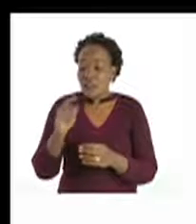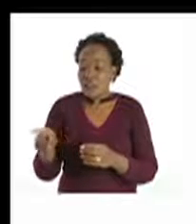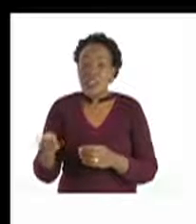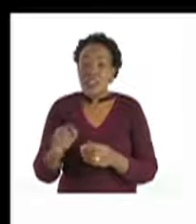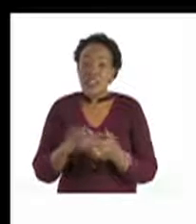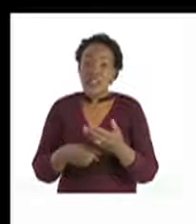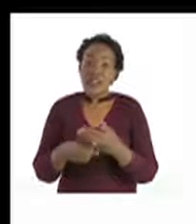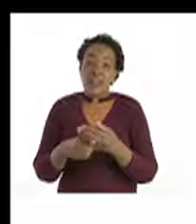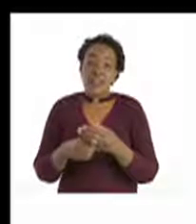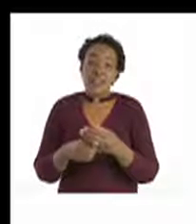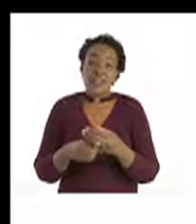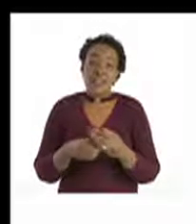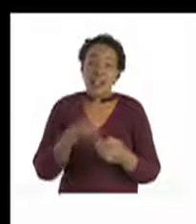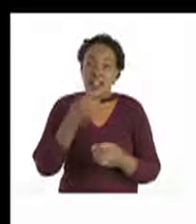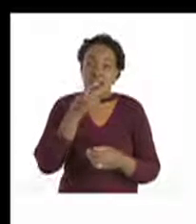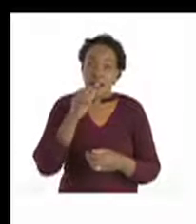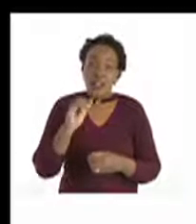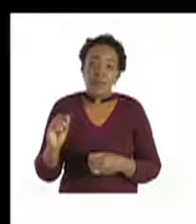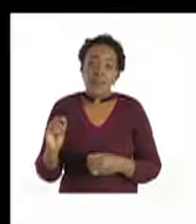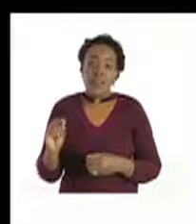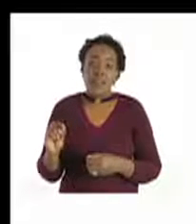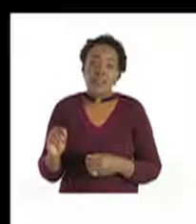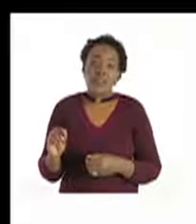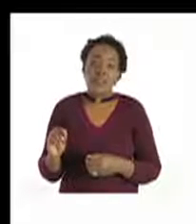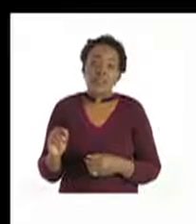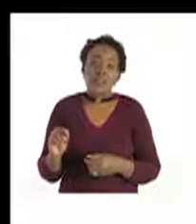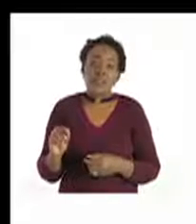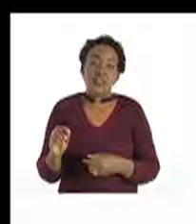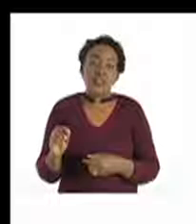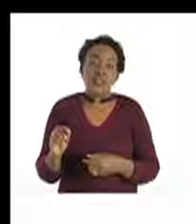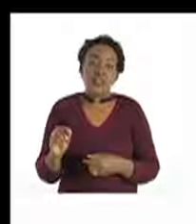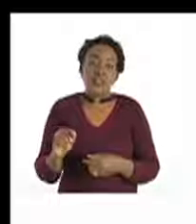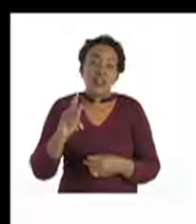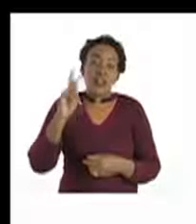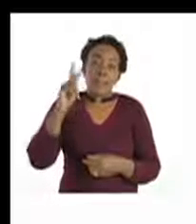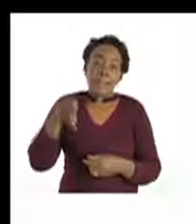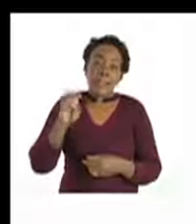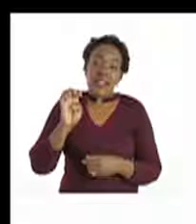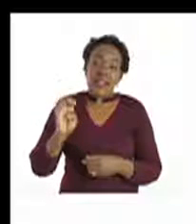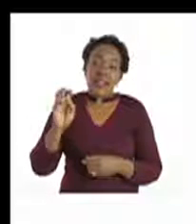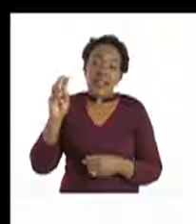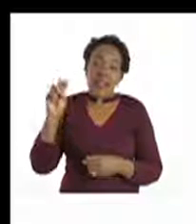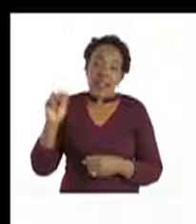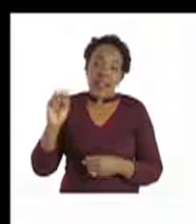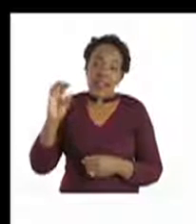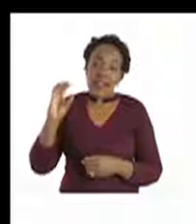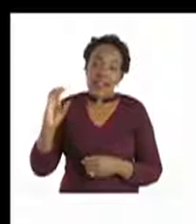Hair pencils. So it's supposed to be hair